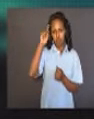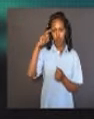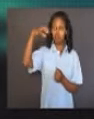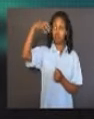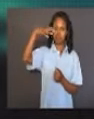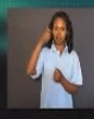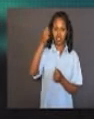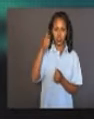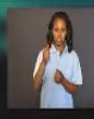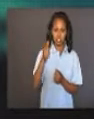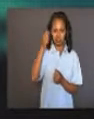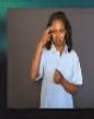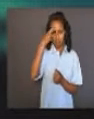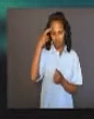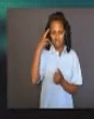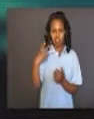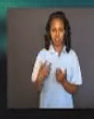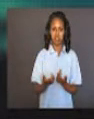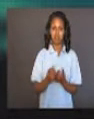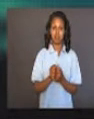for switching purpose,